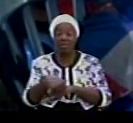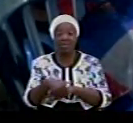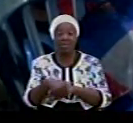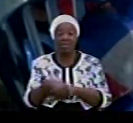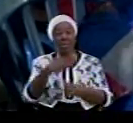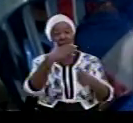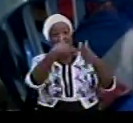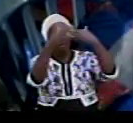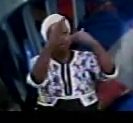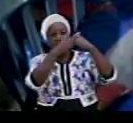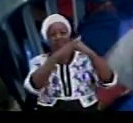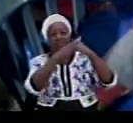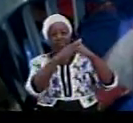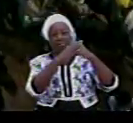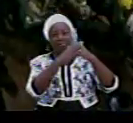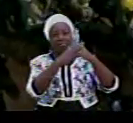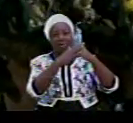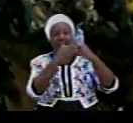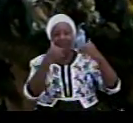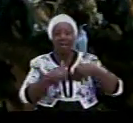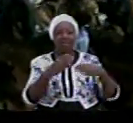heaven has received you.